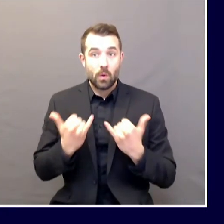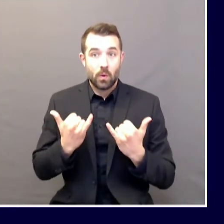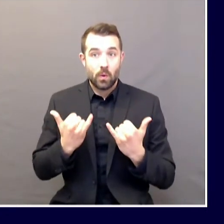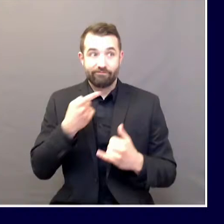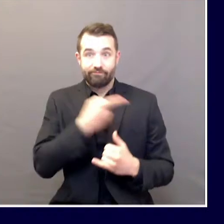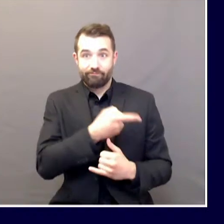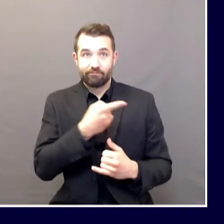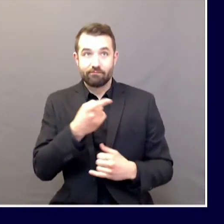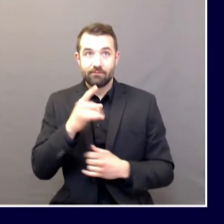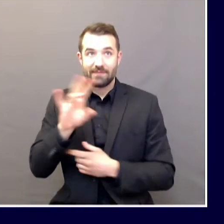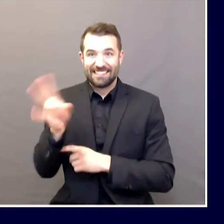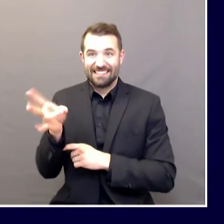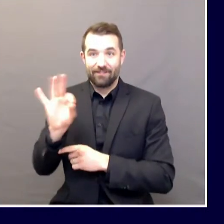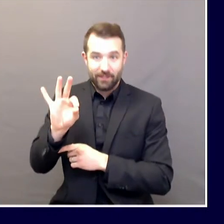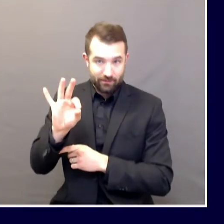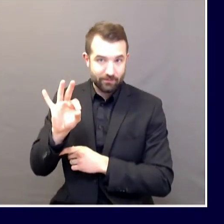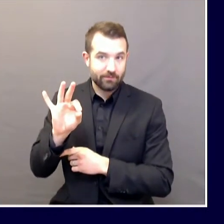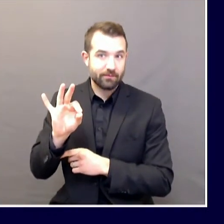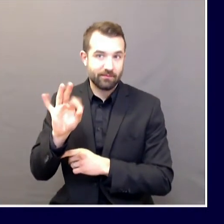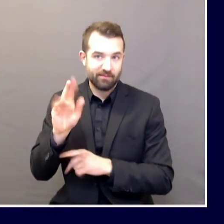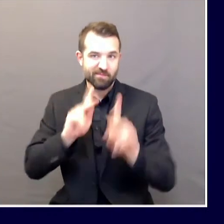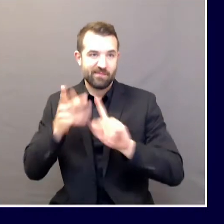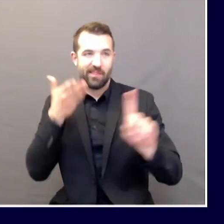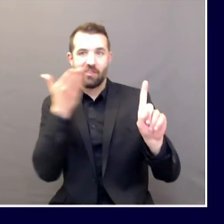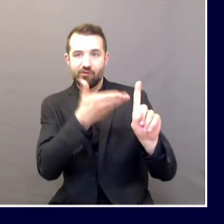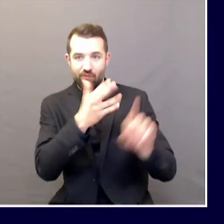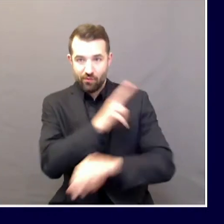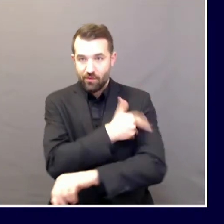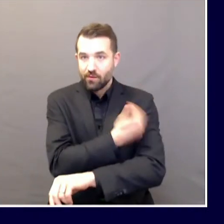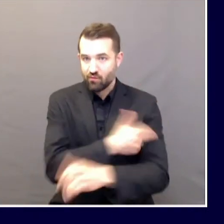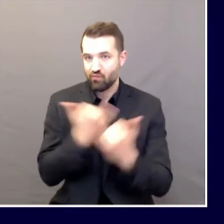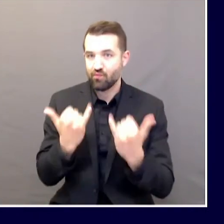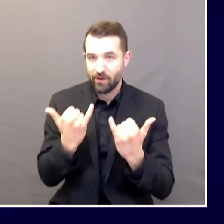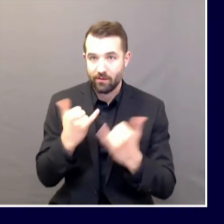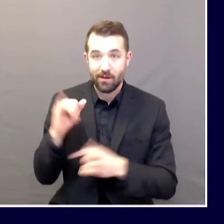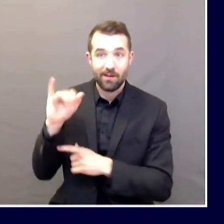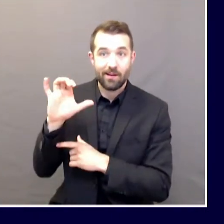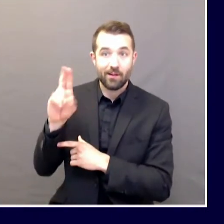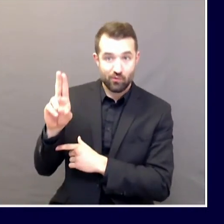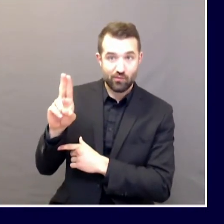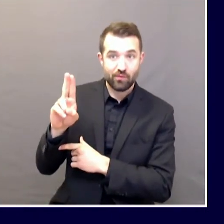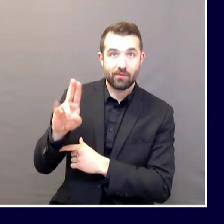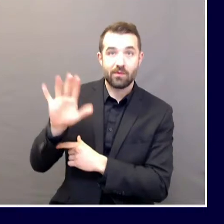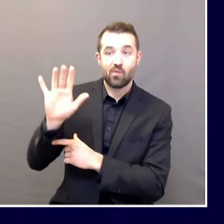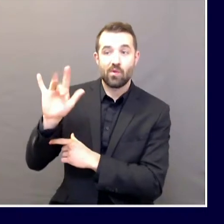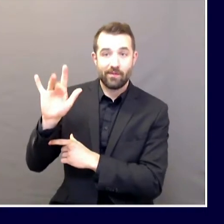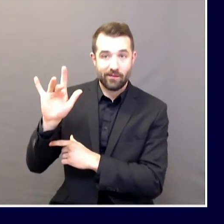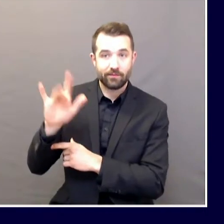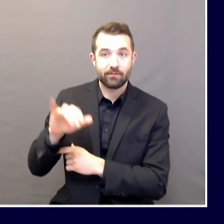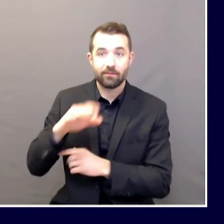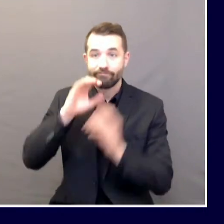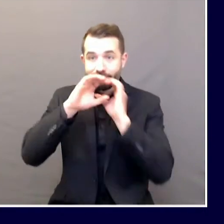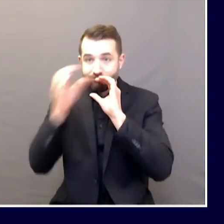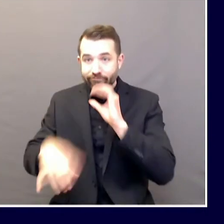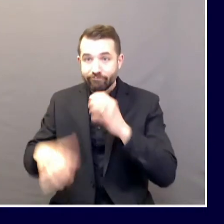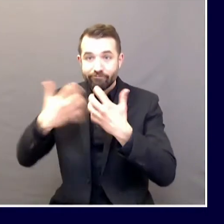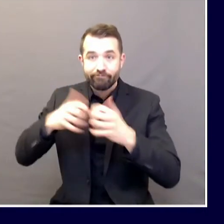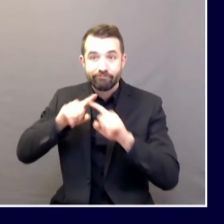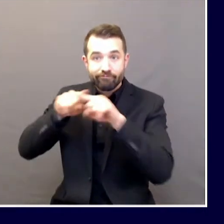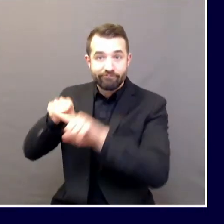in the hospital. 25 of them are in a critical care unit, and 13 of them are on a